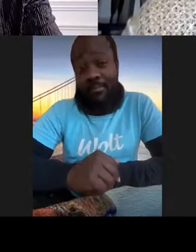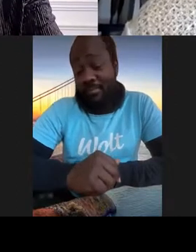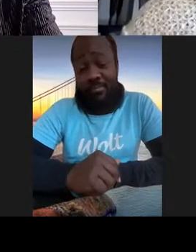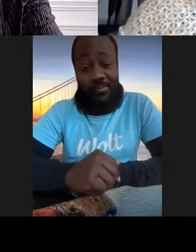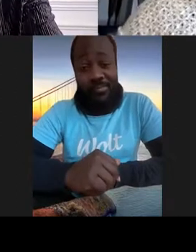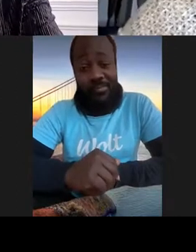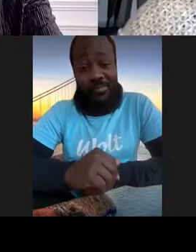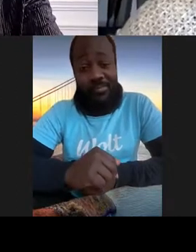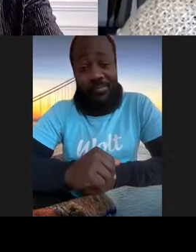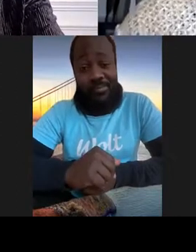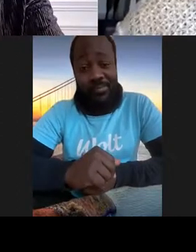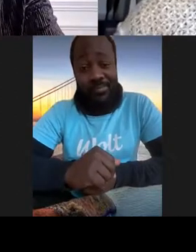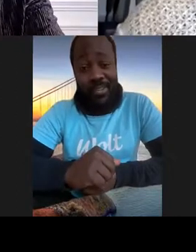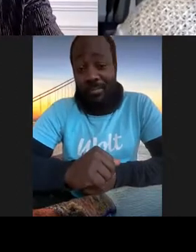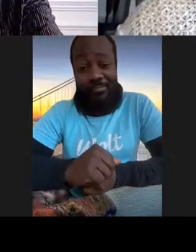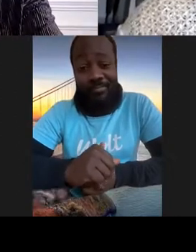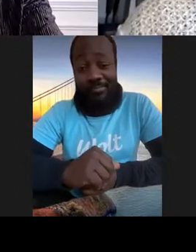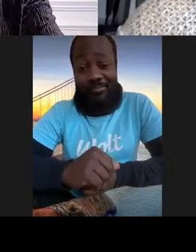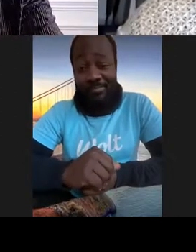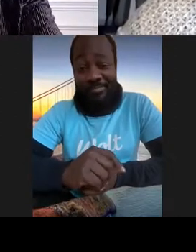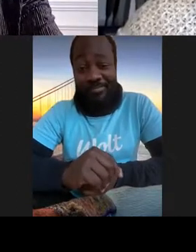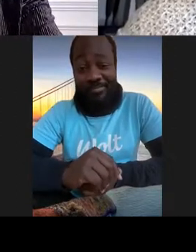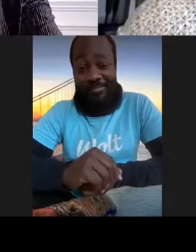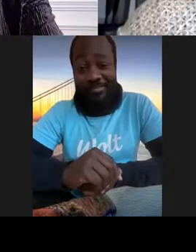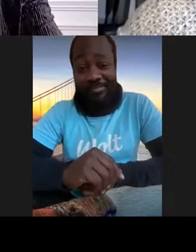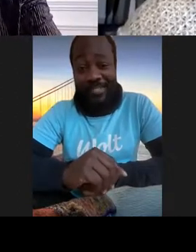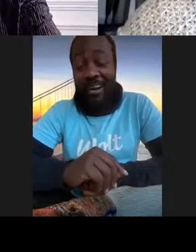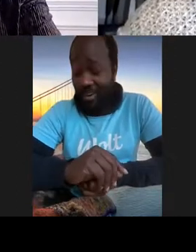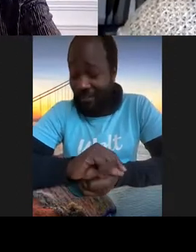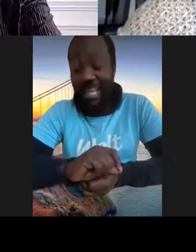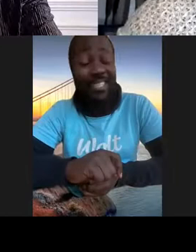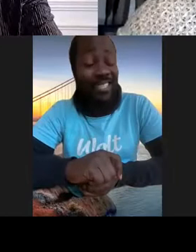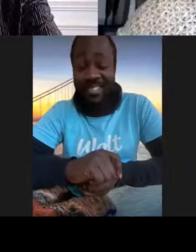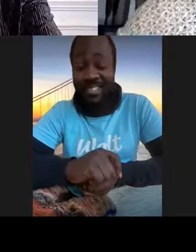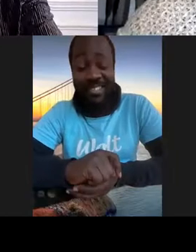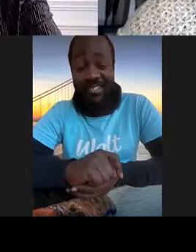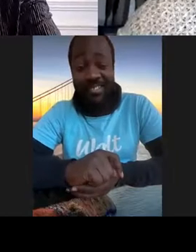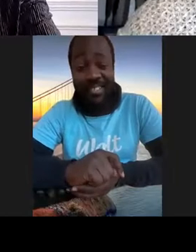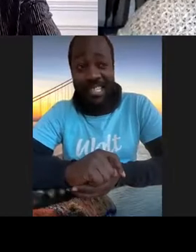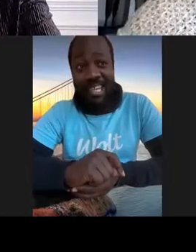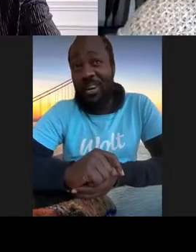Self-esteem. Yes. Mm-hmm. Yeah. Confidence. Yes. Yeah, confidence.